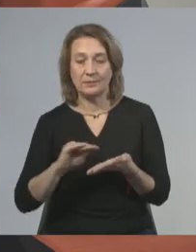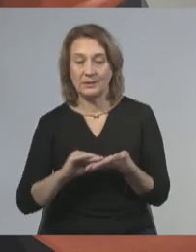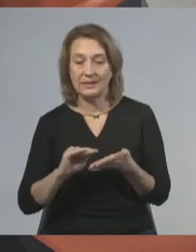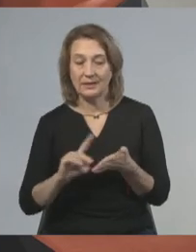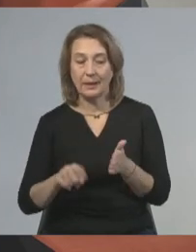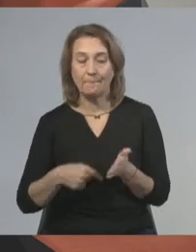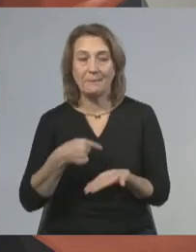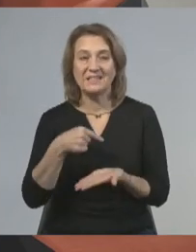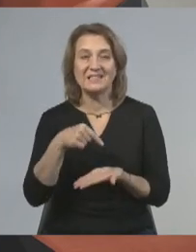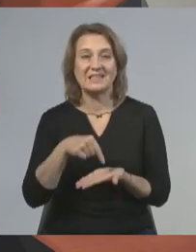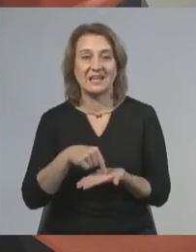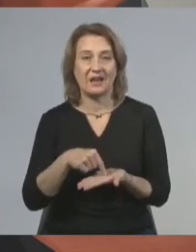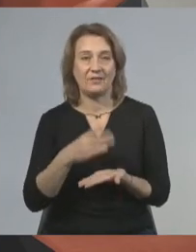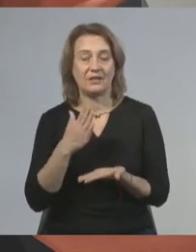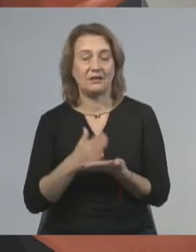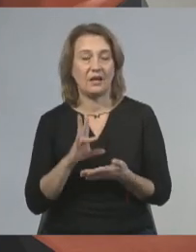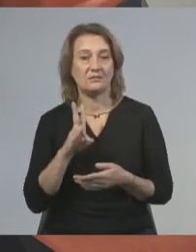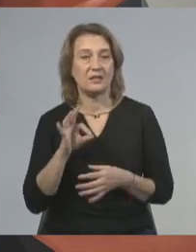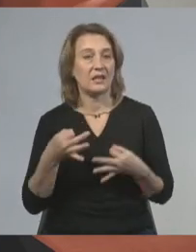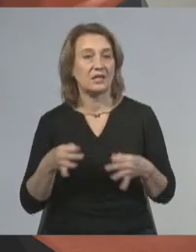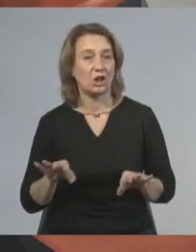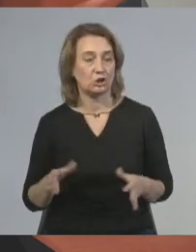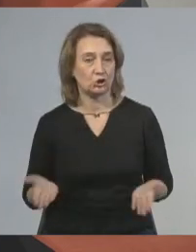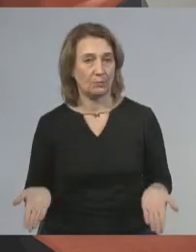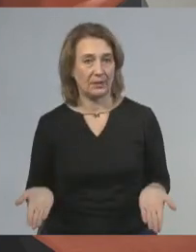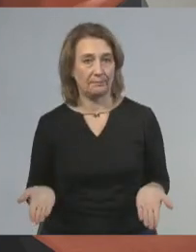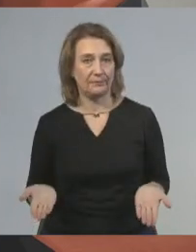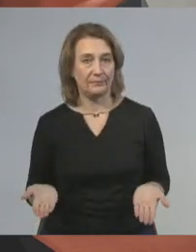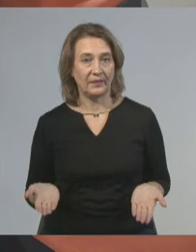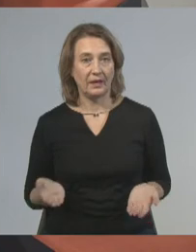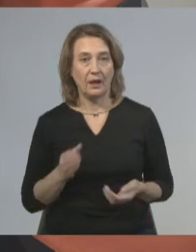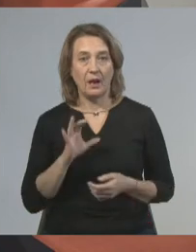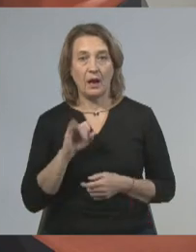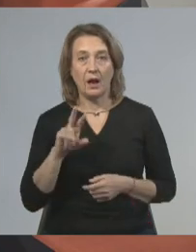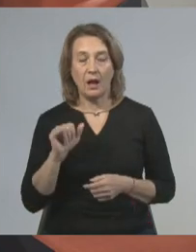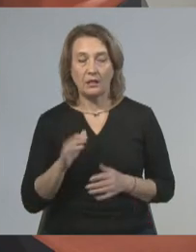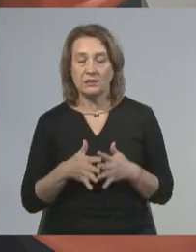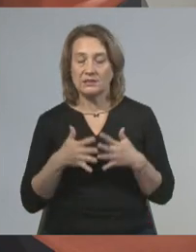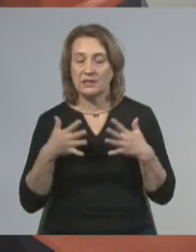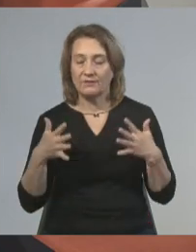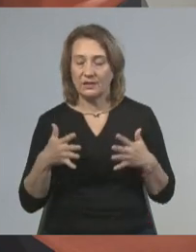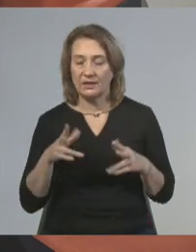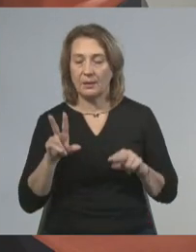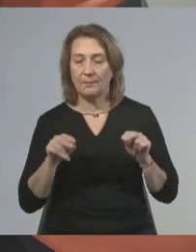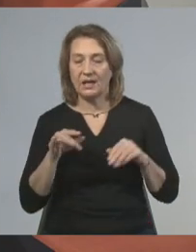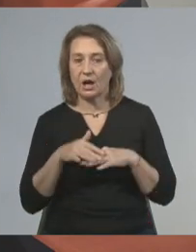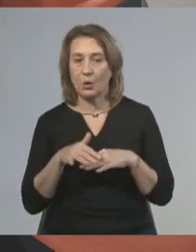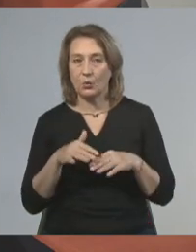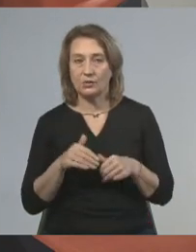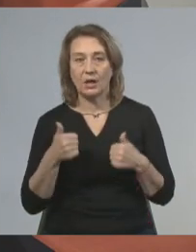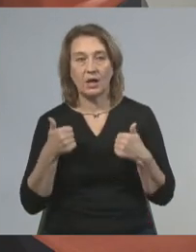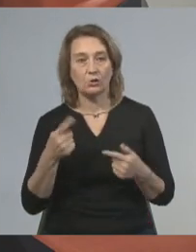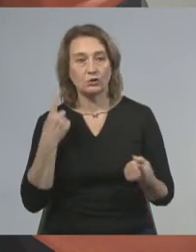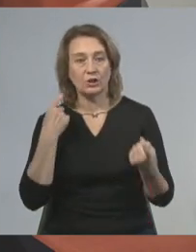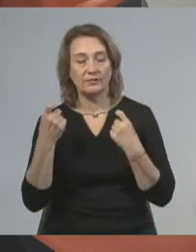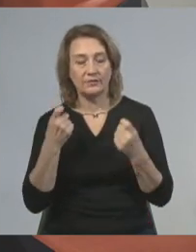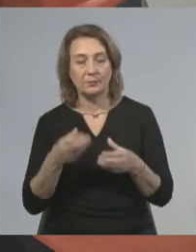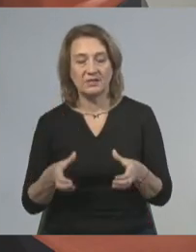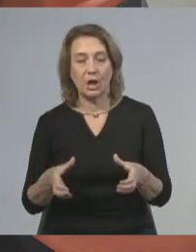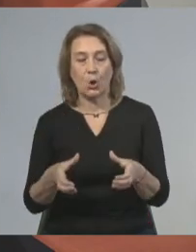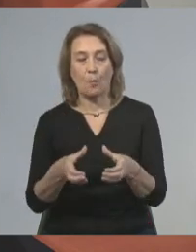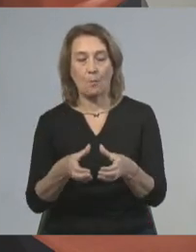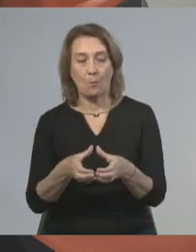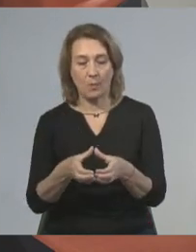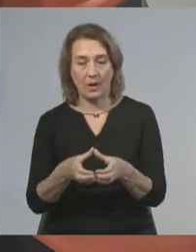cooperate with the media because we can say right now that those local media are more or less independent because good